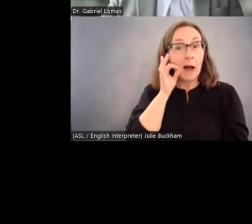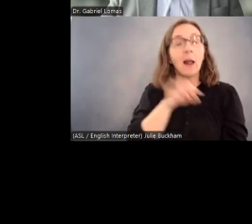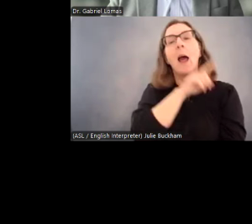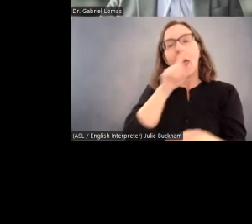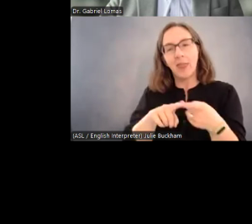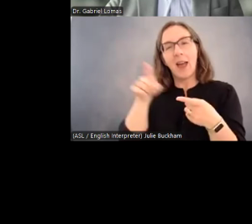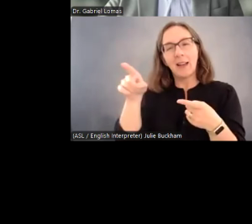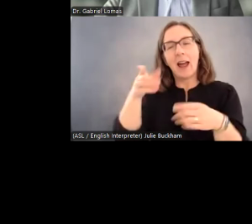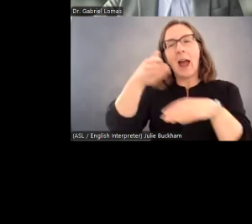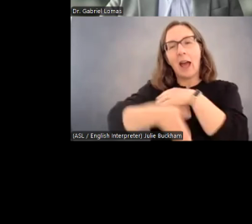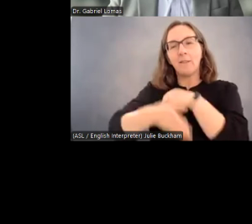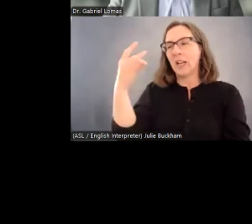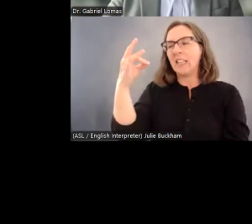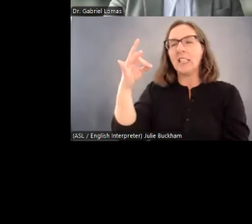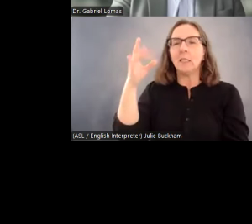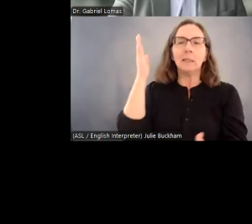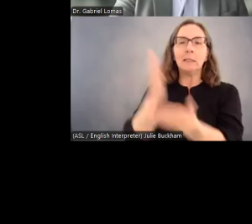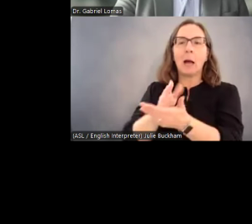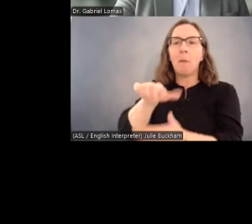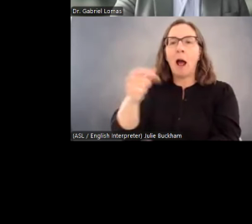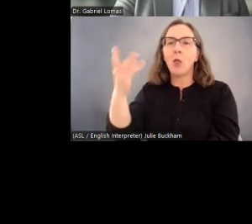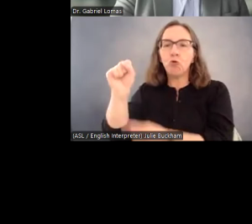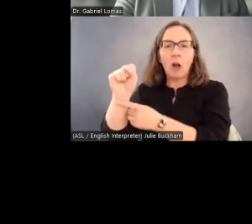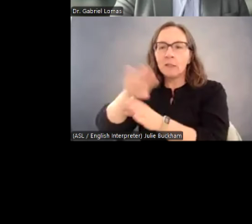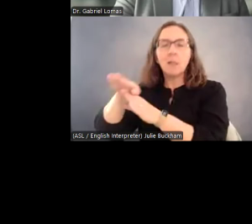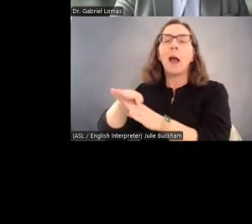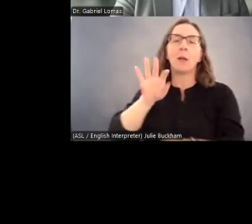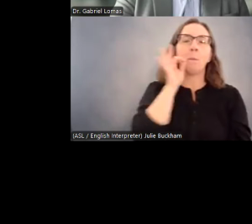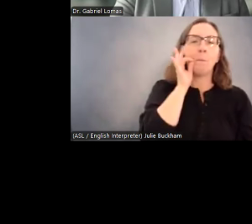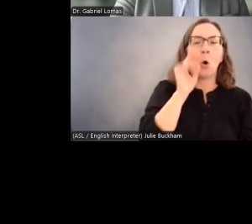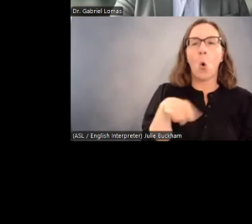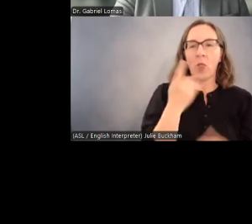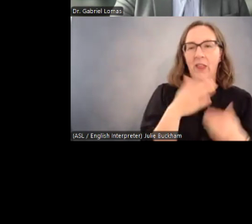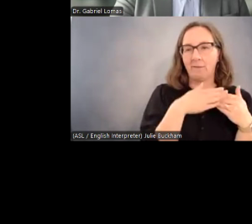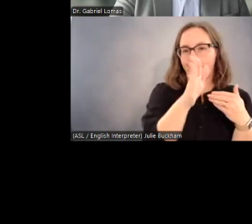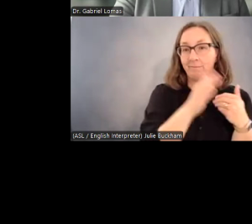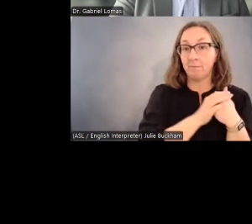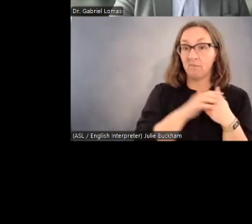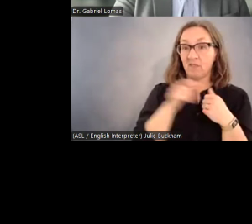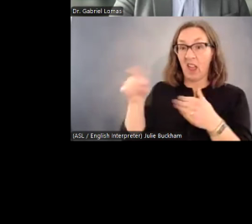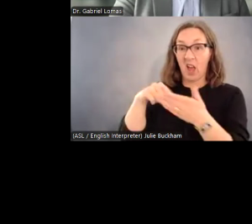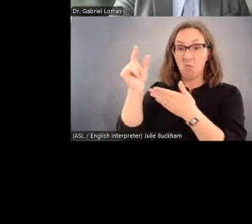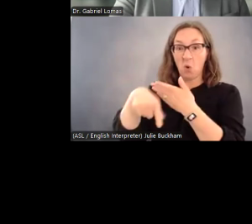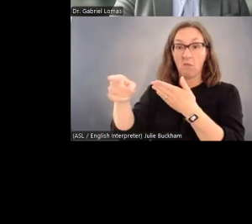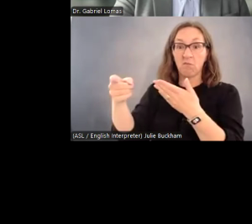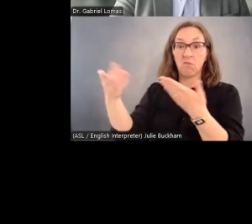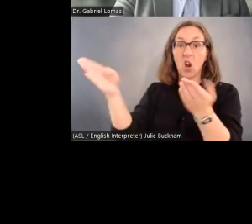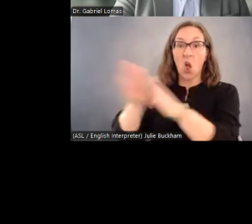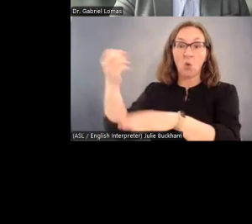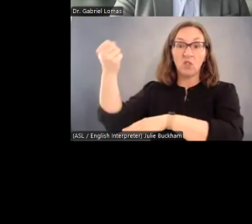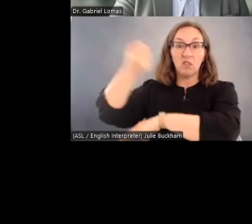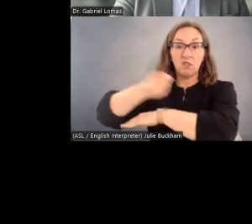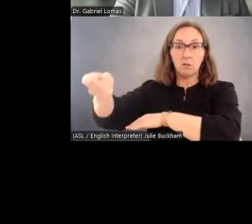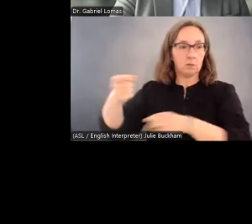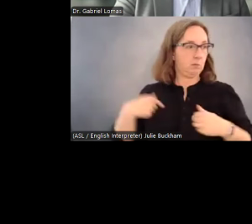only use pot. So that program closed, and there was no place for him to go. When he turned 18,